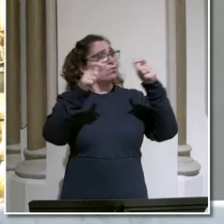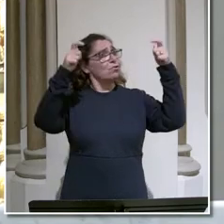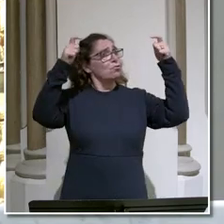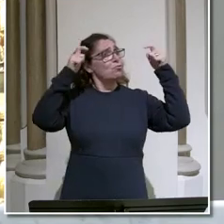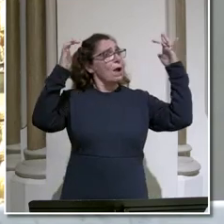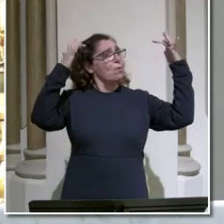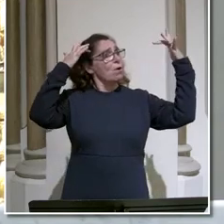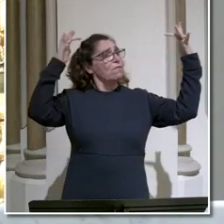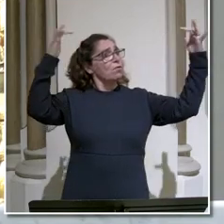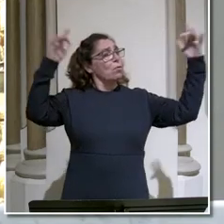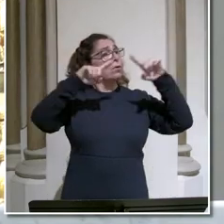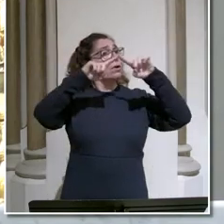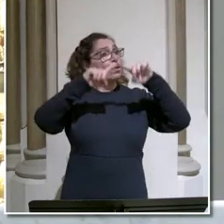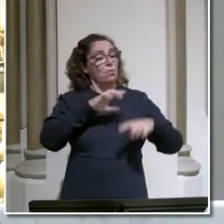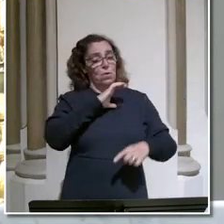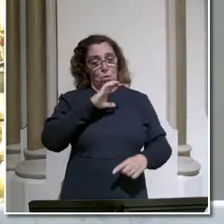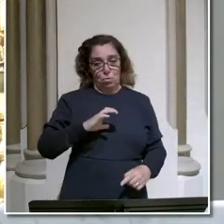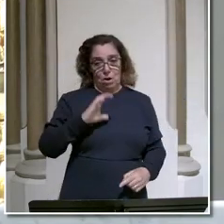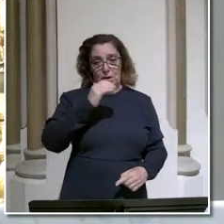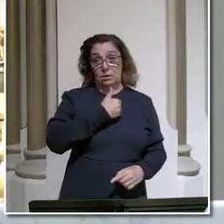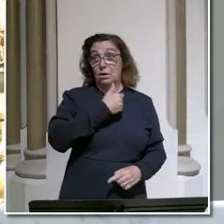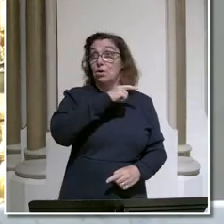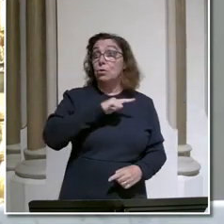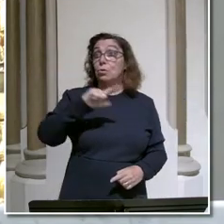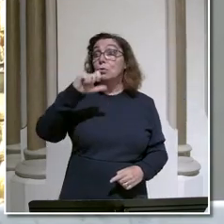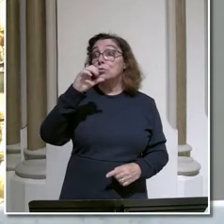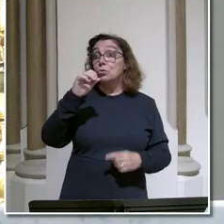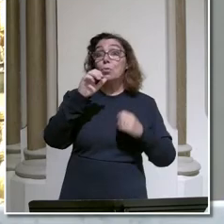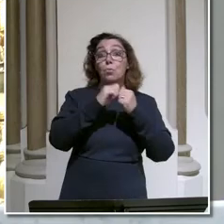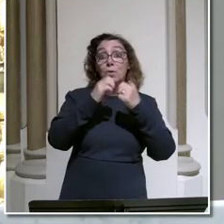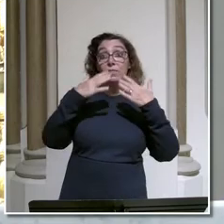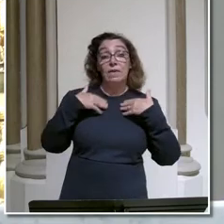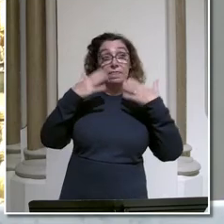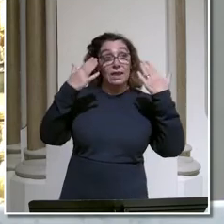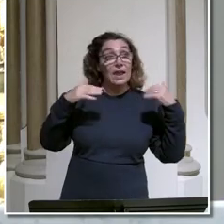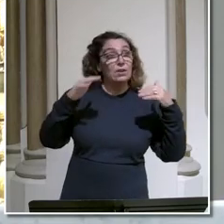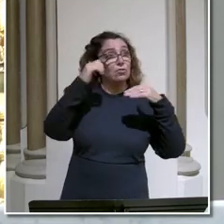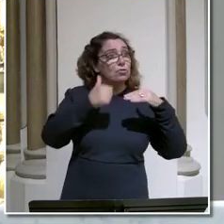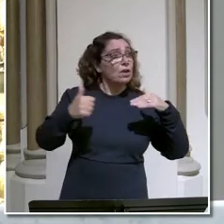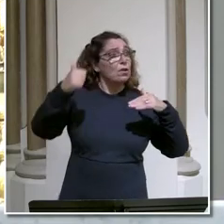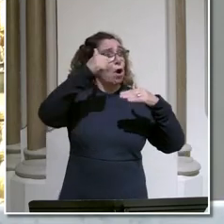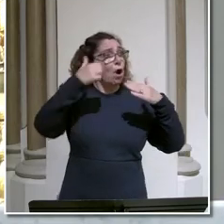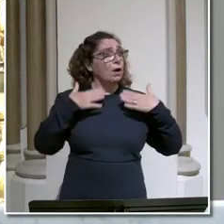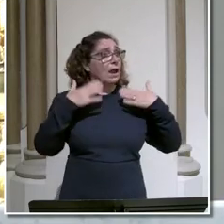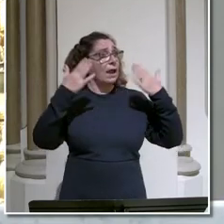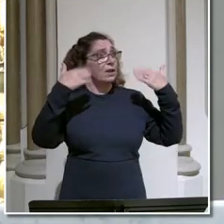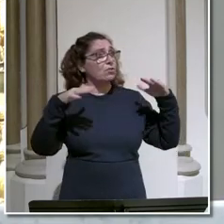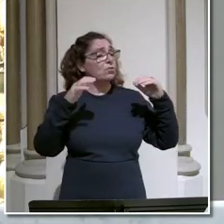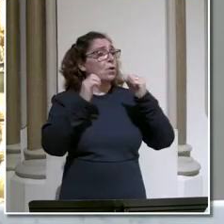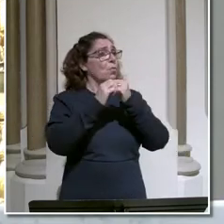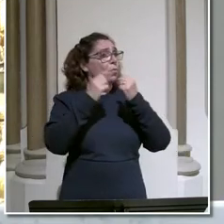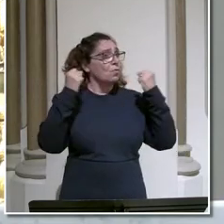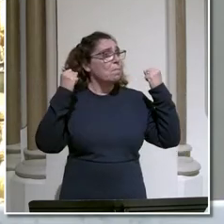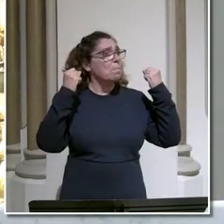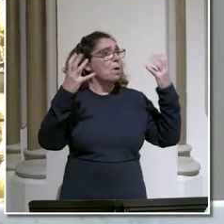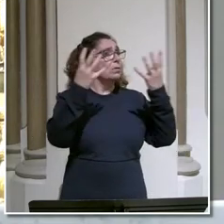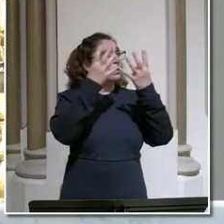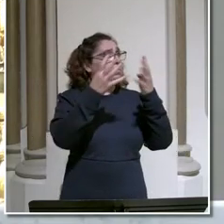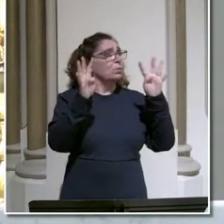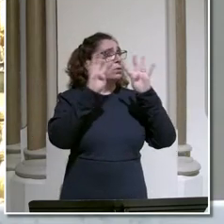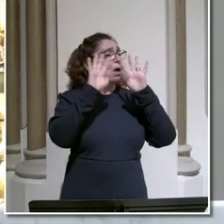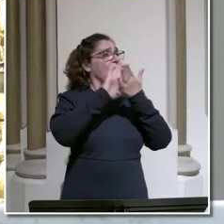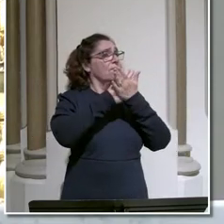through Christ our Lord. And so, with the angels and archangels, and with the great multitude of the